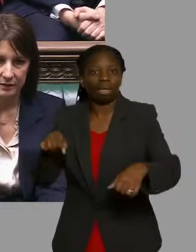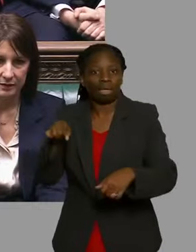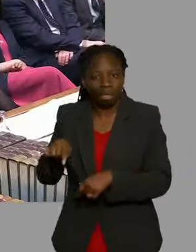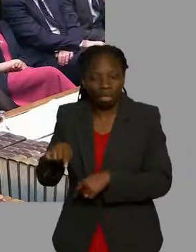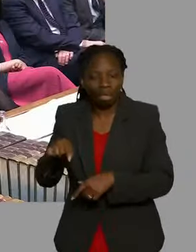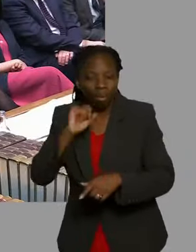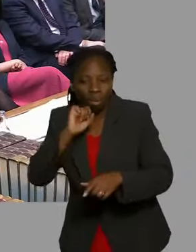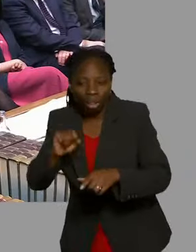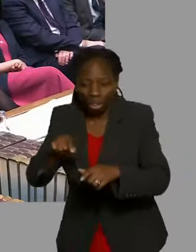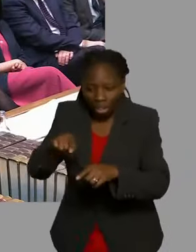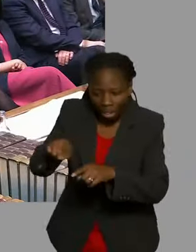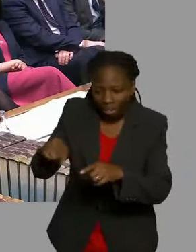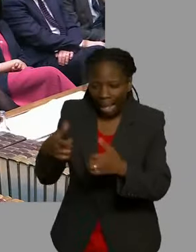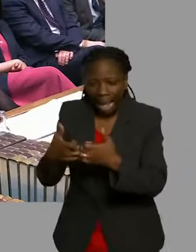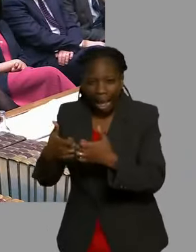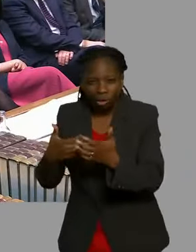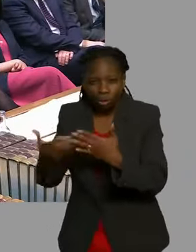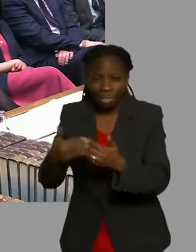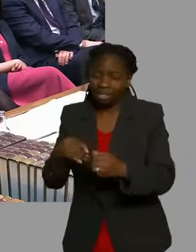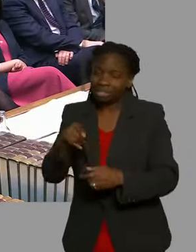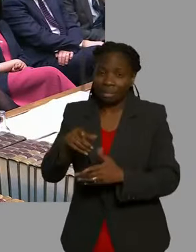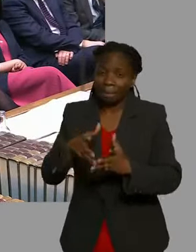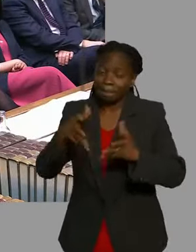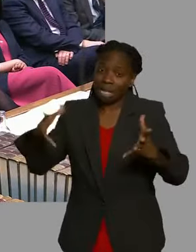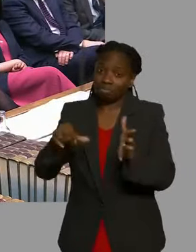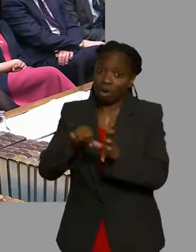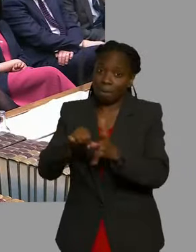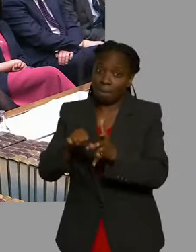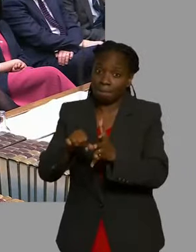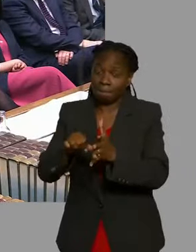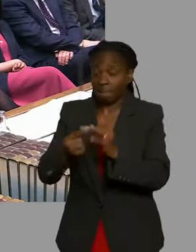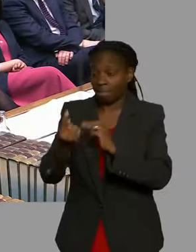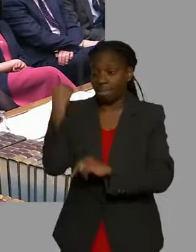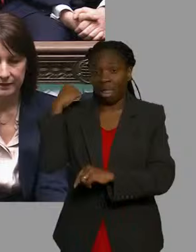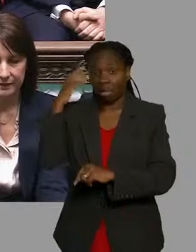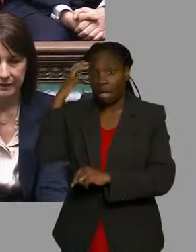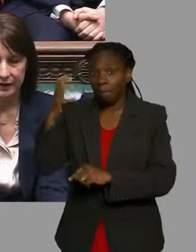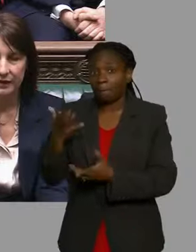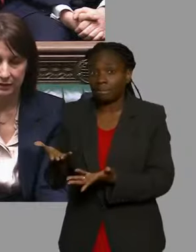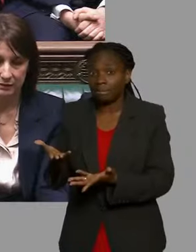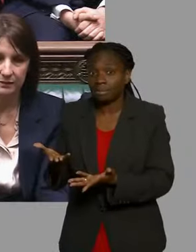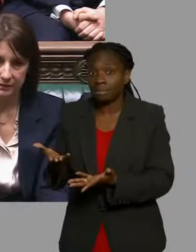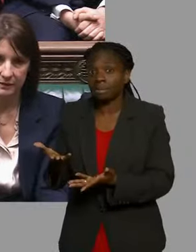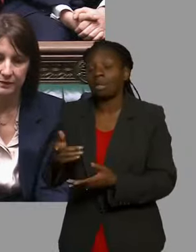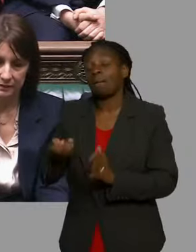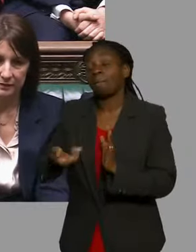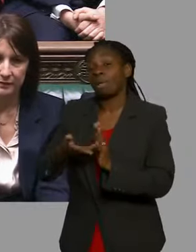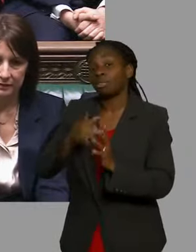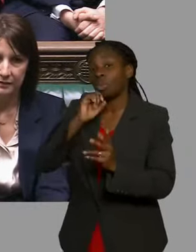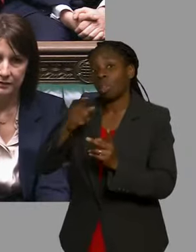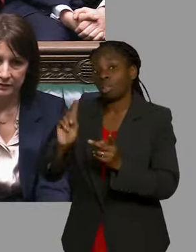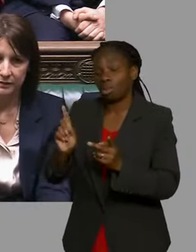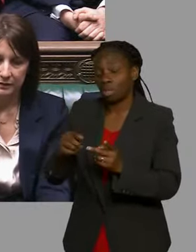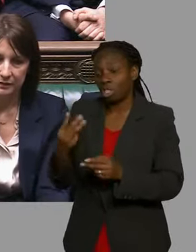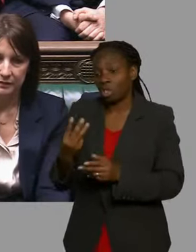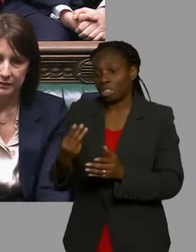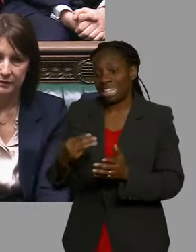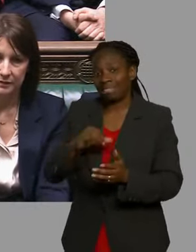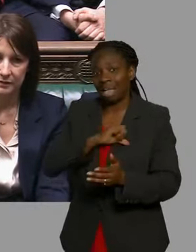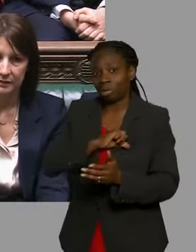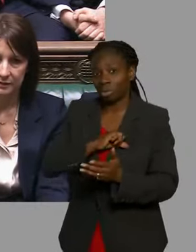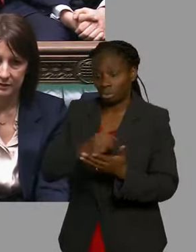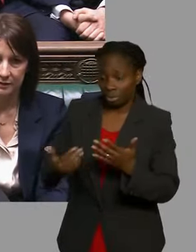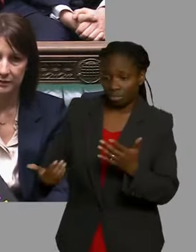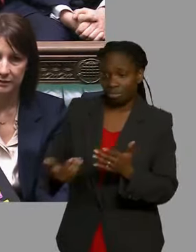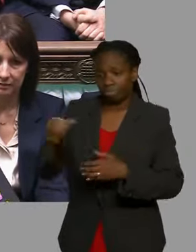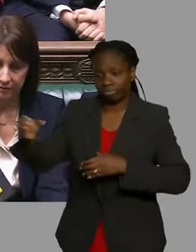under the last government. We will also deliver 13,000 more neighbourhood police to ensure that we keep control of our streets, something that